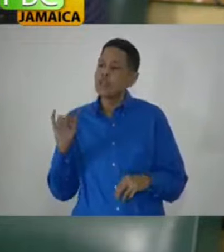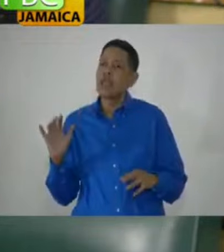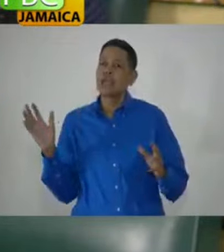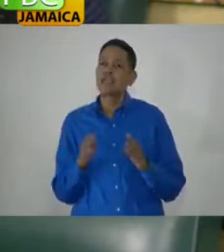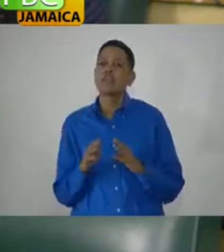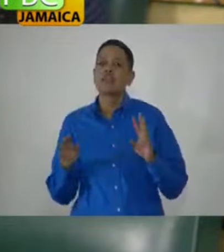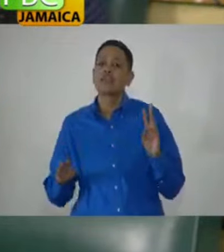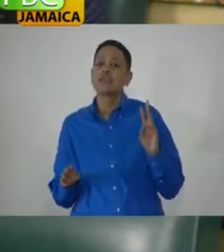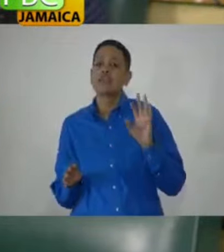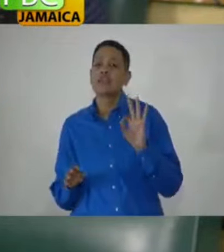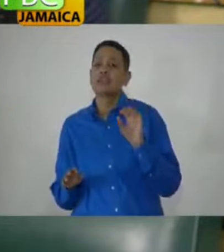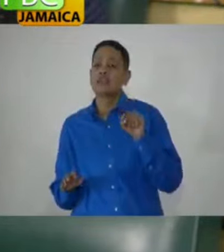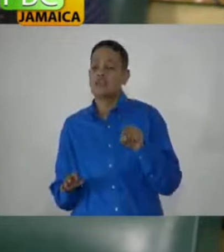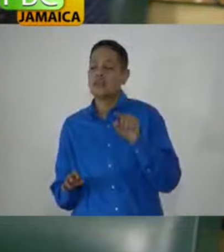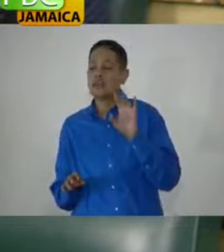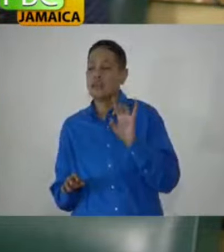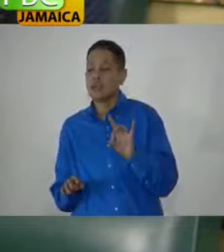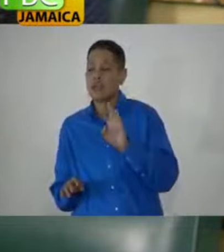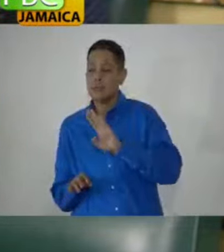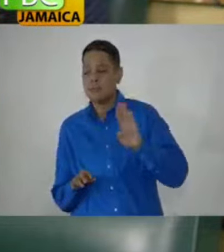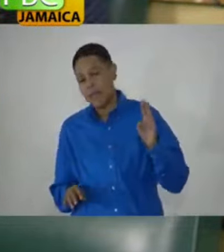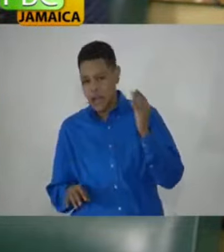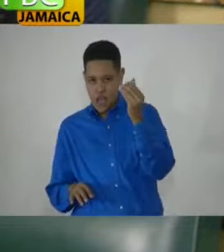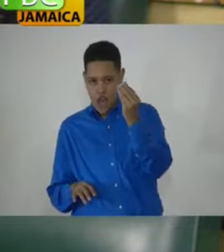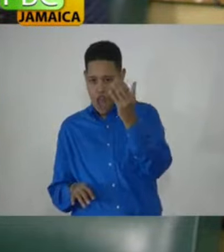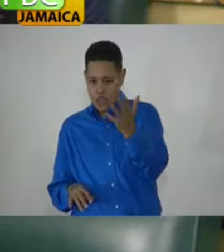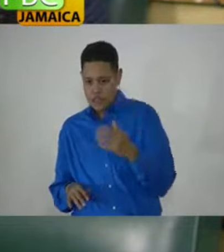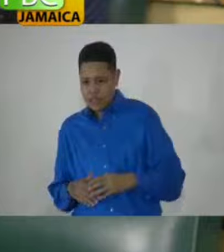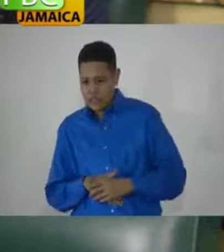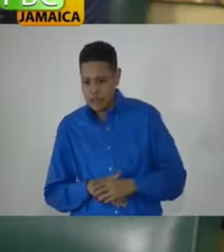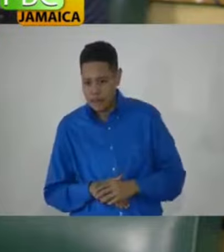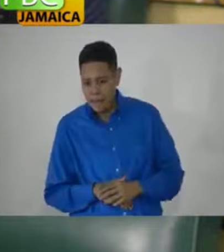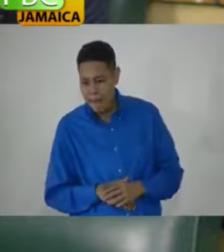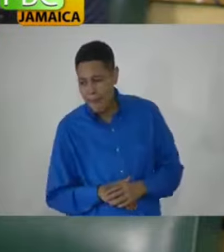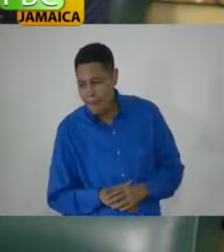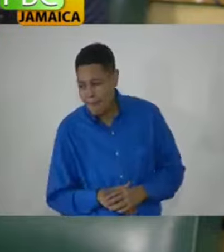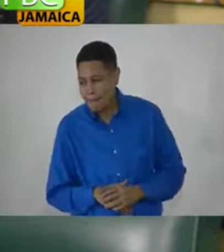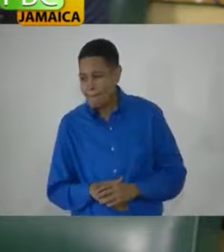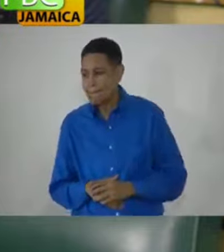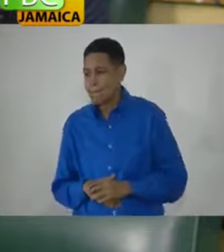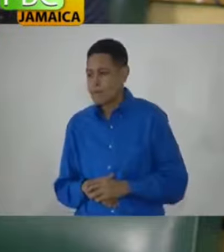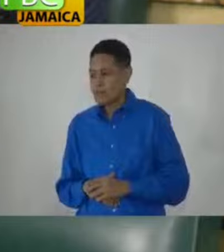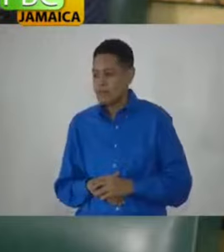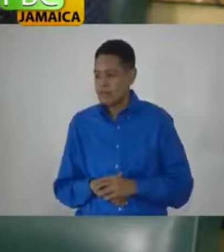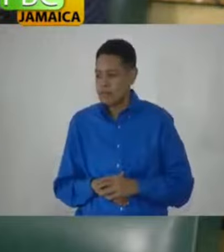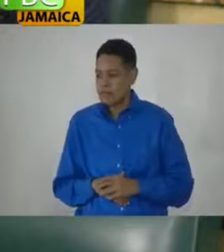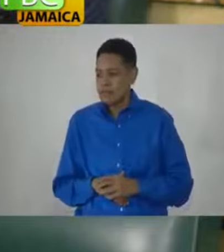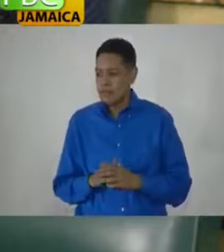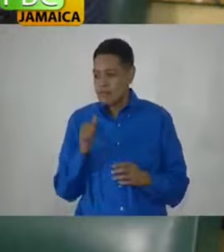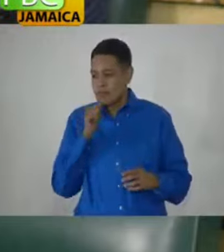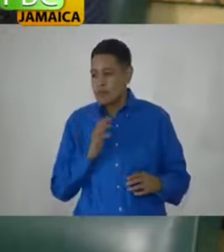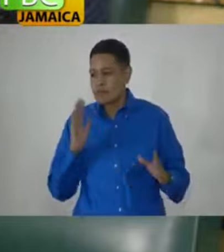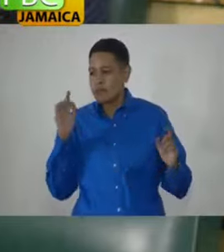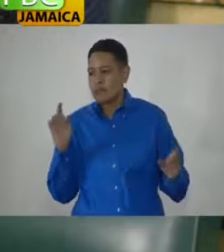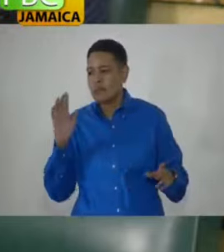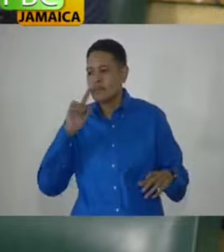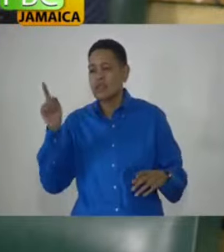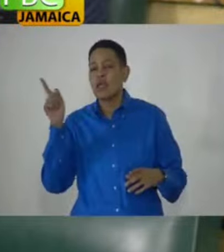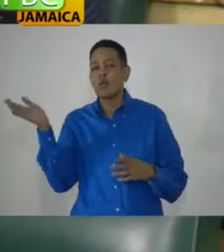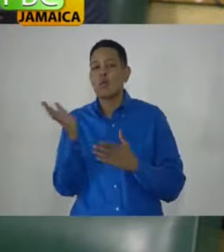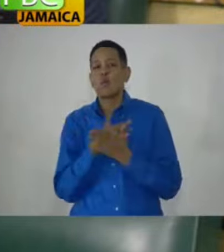be $69.8 billion. Madam Speaker, it would practically wipe